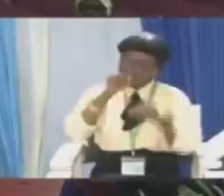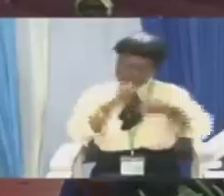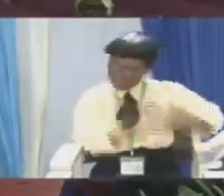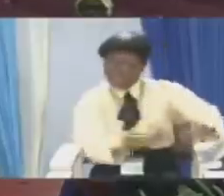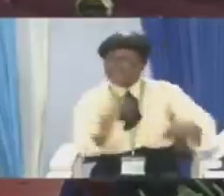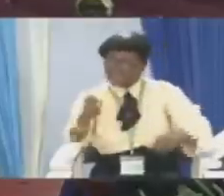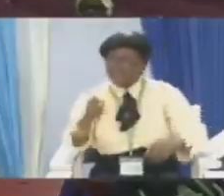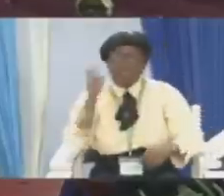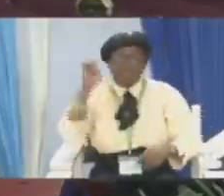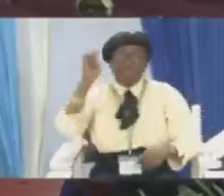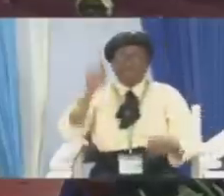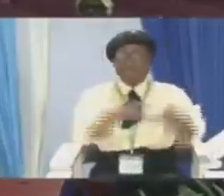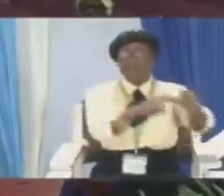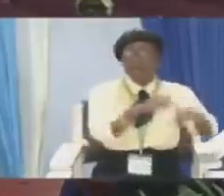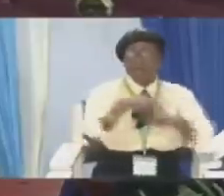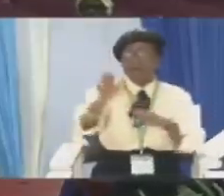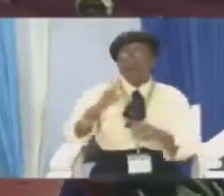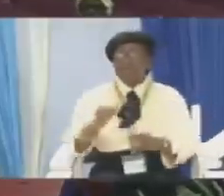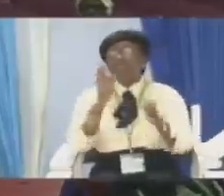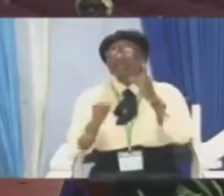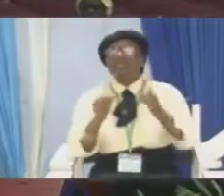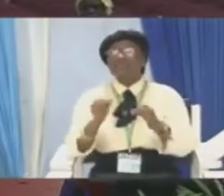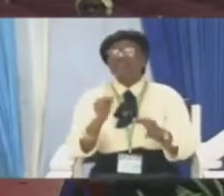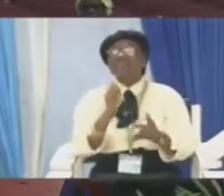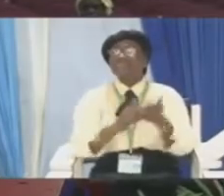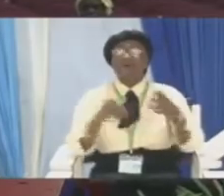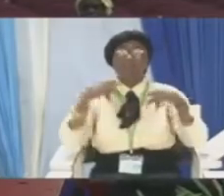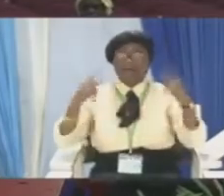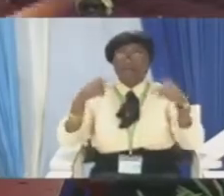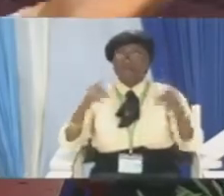If some pastors or some ministers,